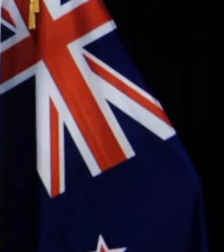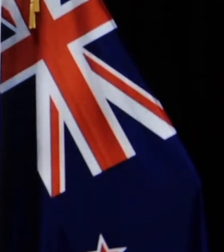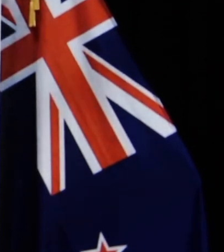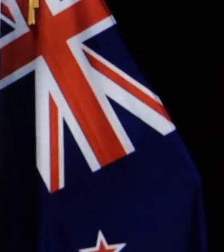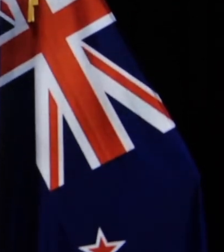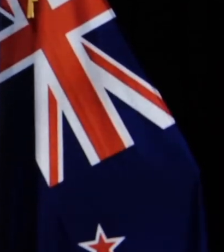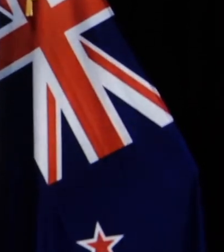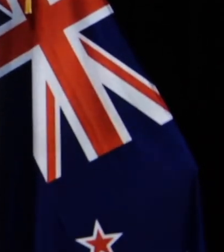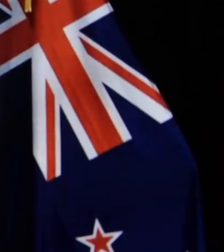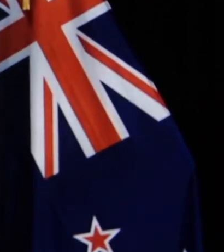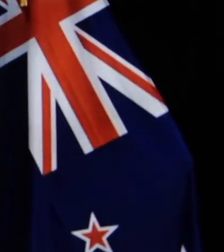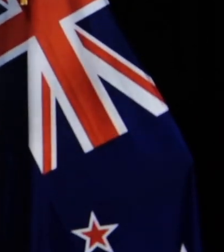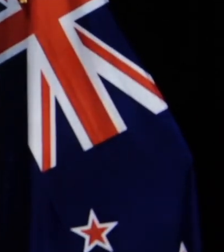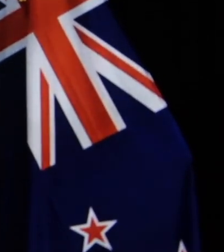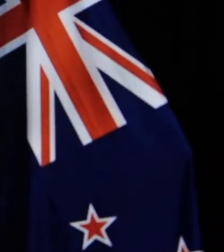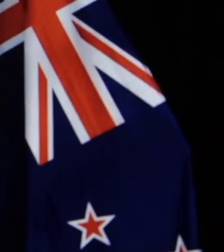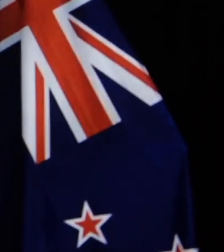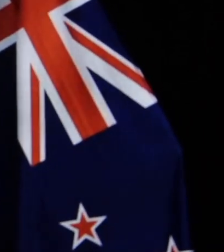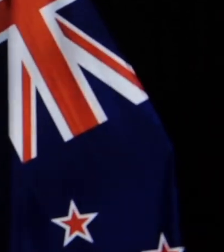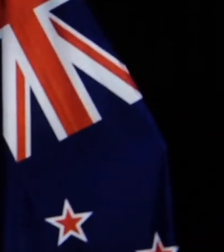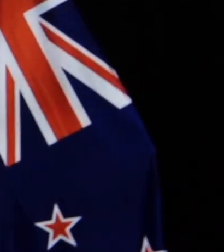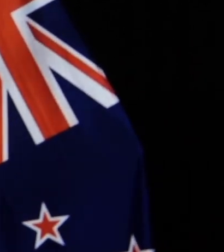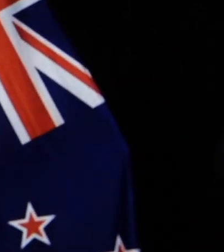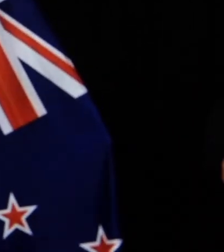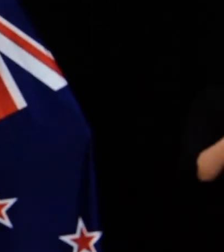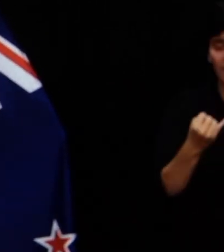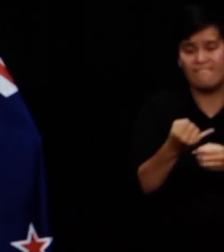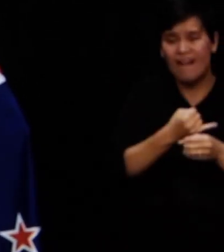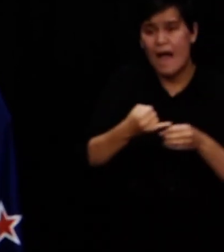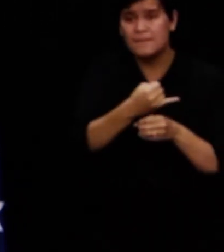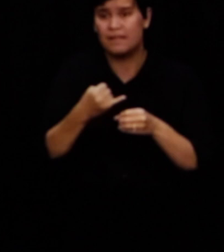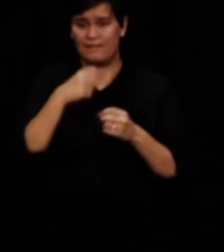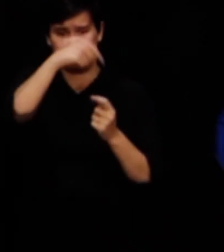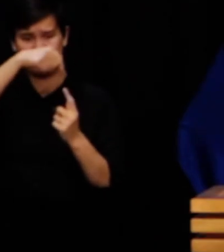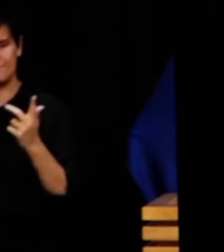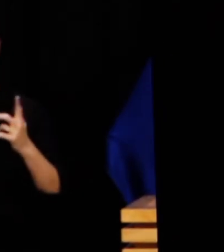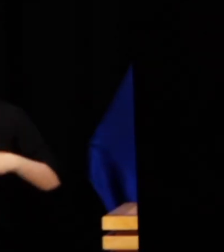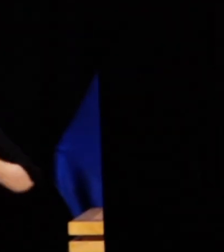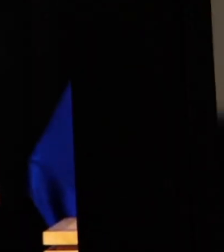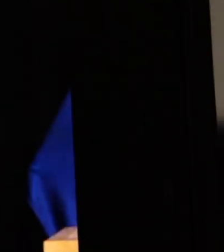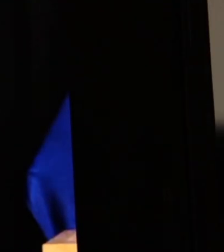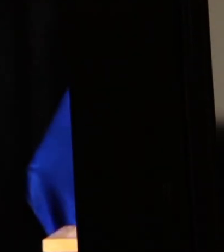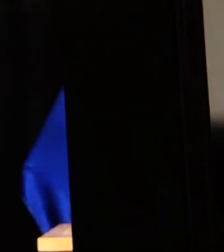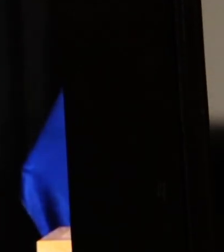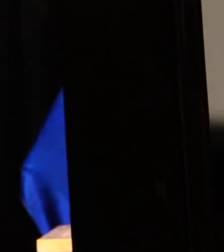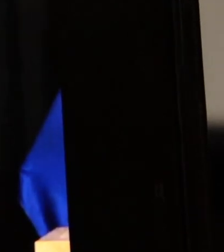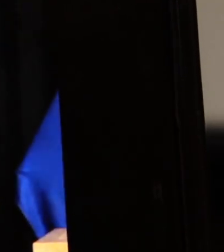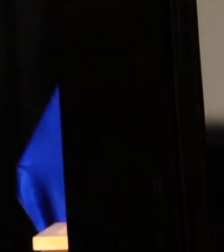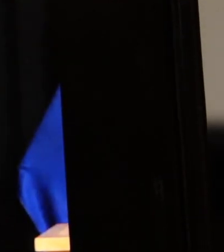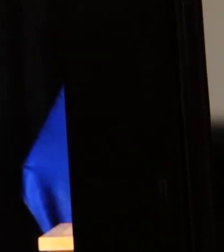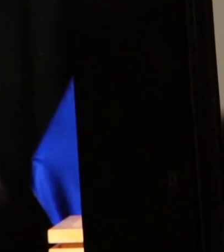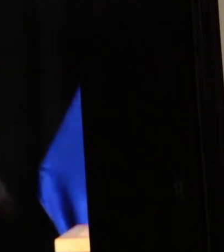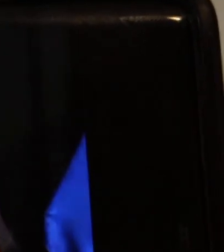items. All of those providers, supermarkets, pharmacies, they will all be open and continue to be open. So